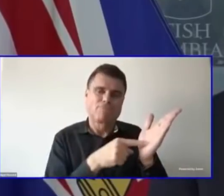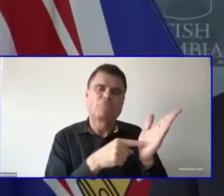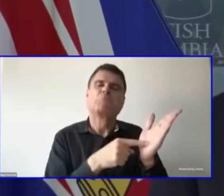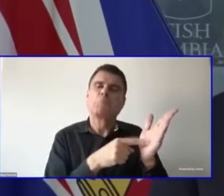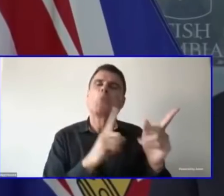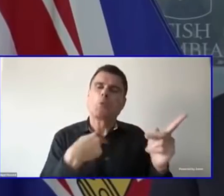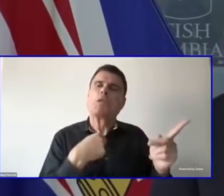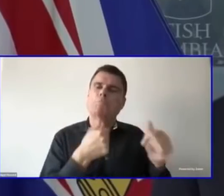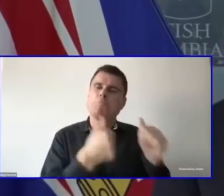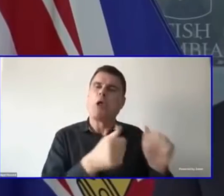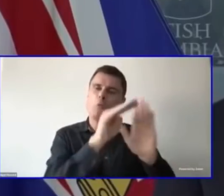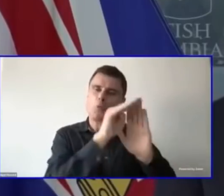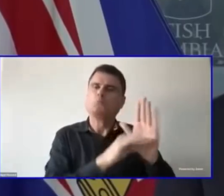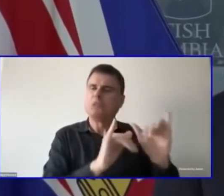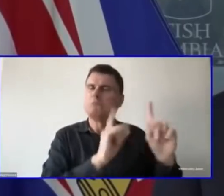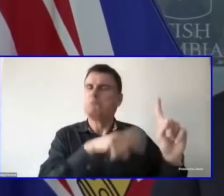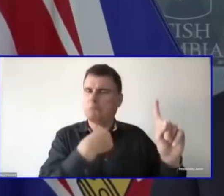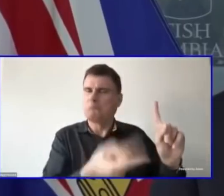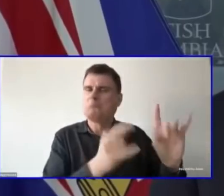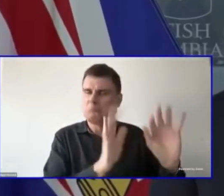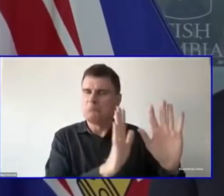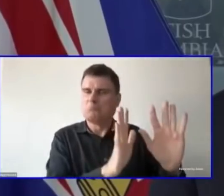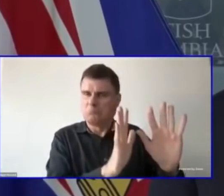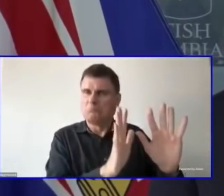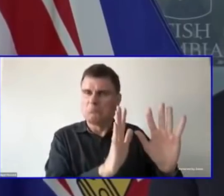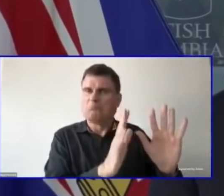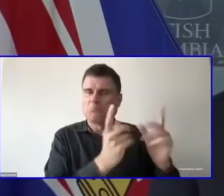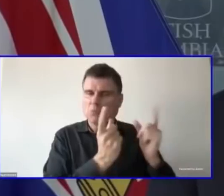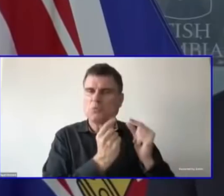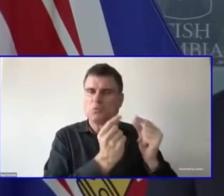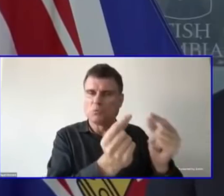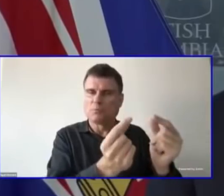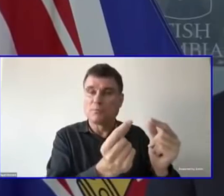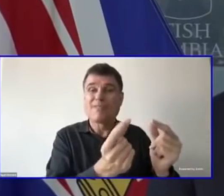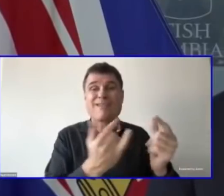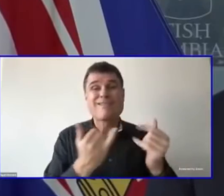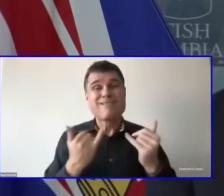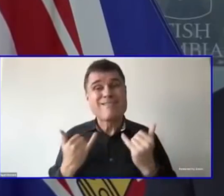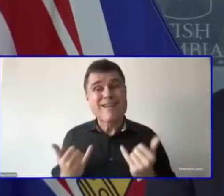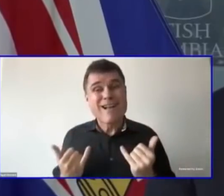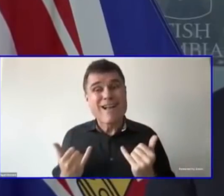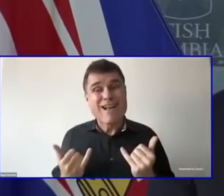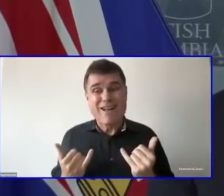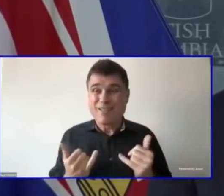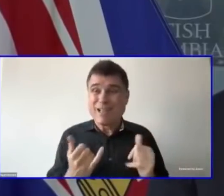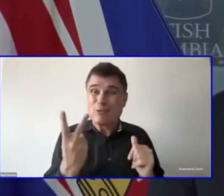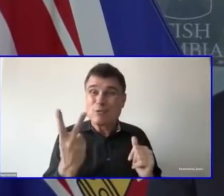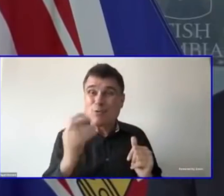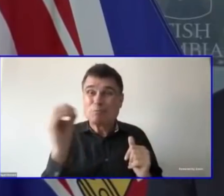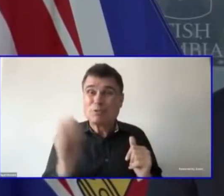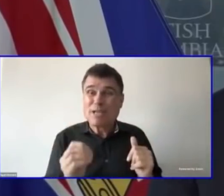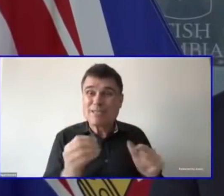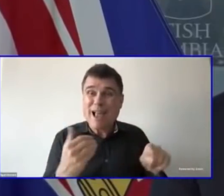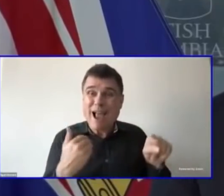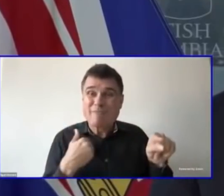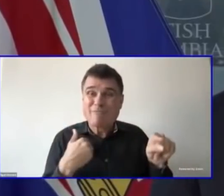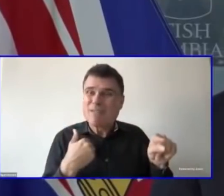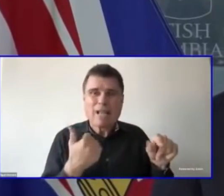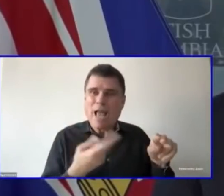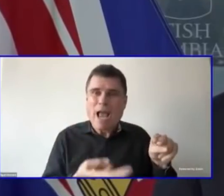levels go up 8-9 times in the course of a week and a half, and that requires us to change our behavior. I want to